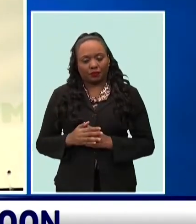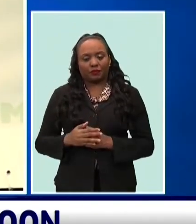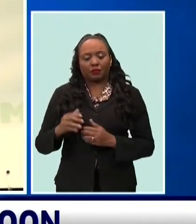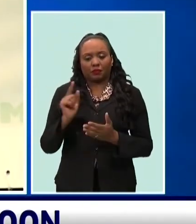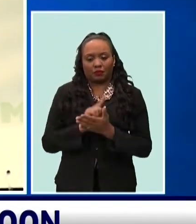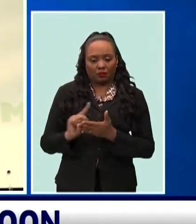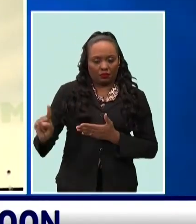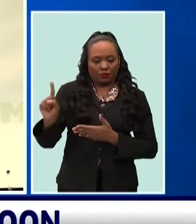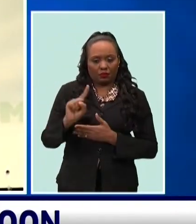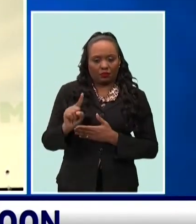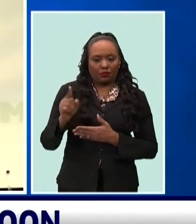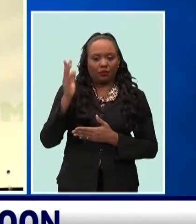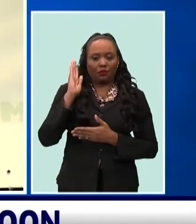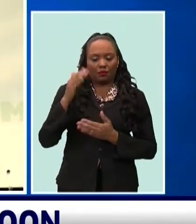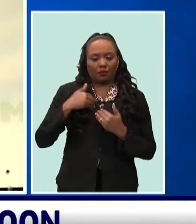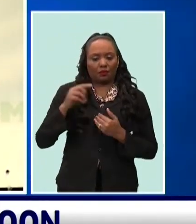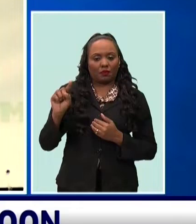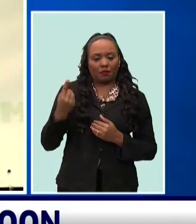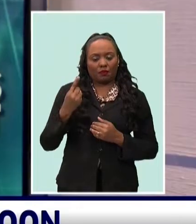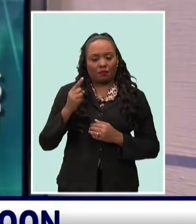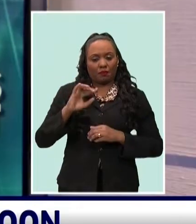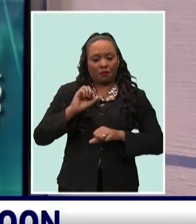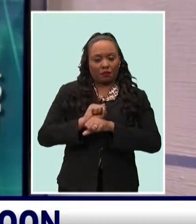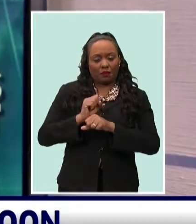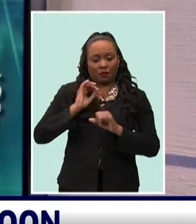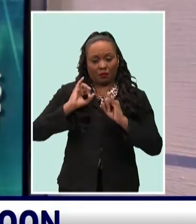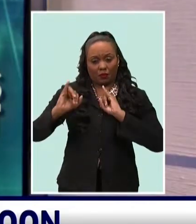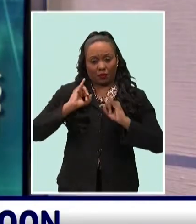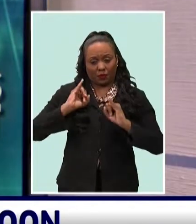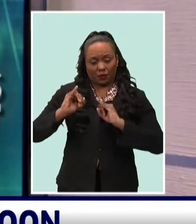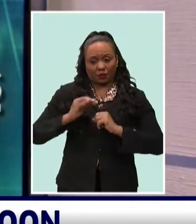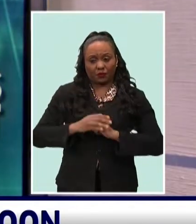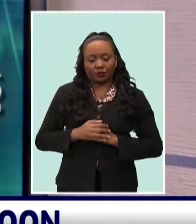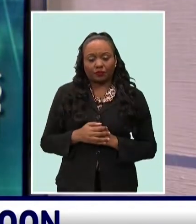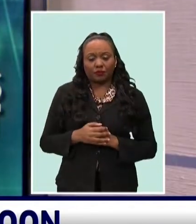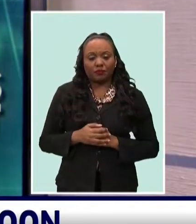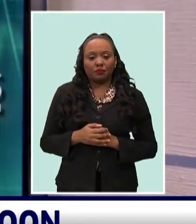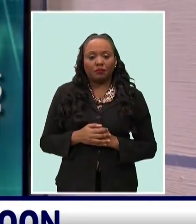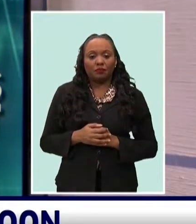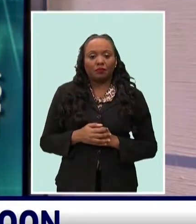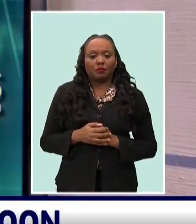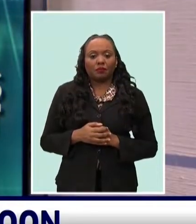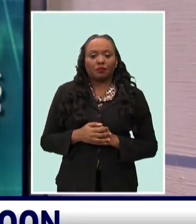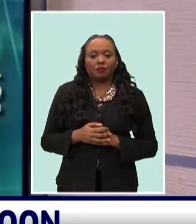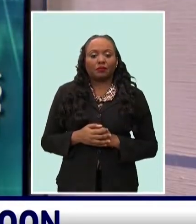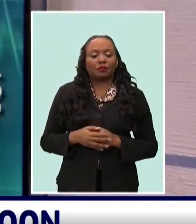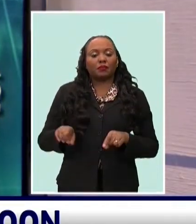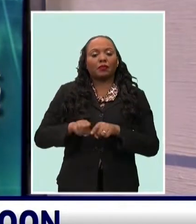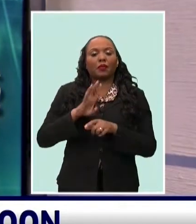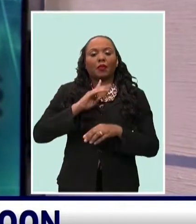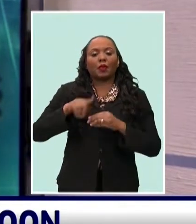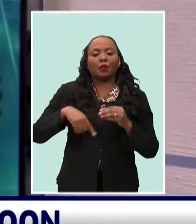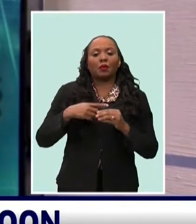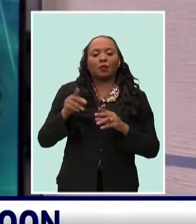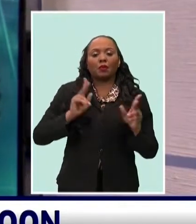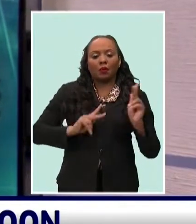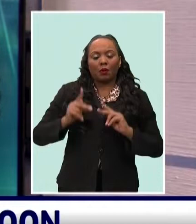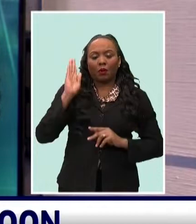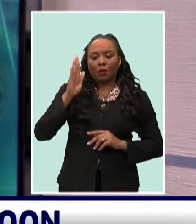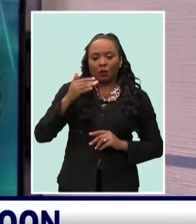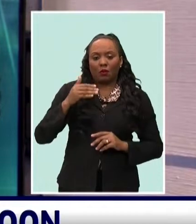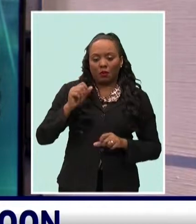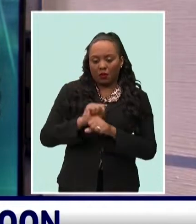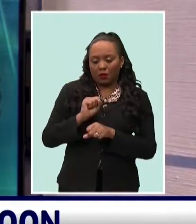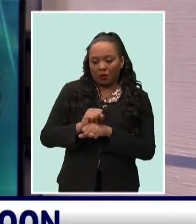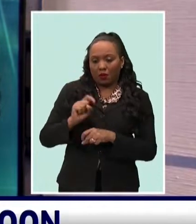we're going to start with the first job interviews. Also revealed the number of people who will be employed during the construction phase and after